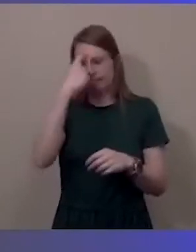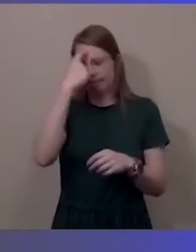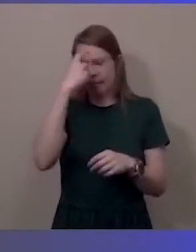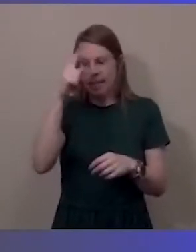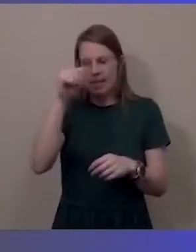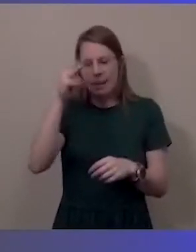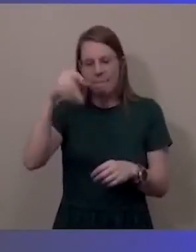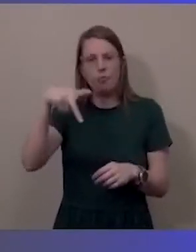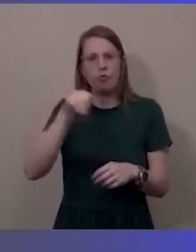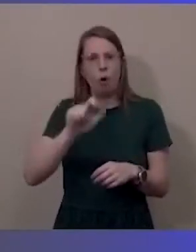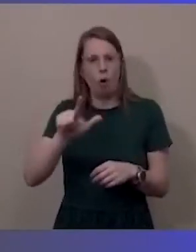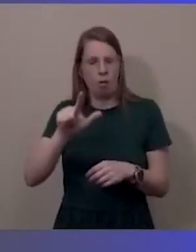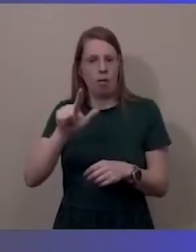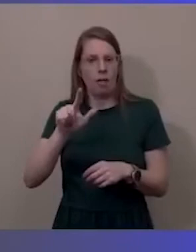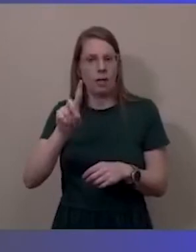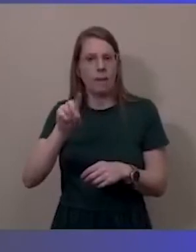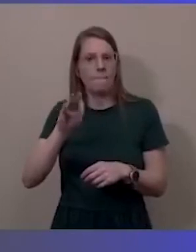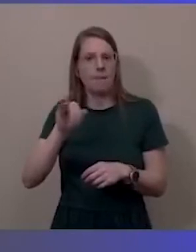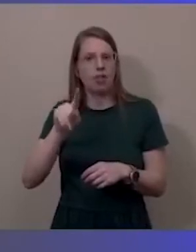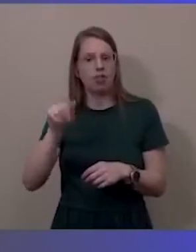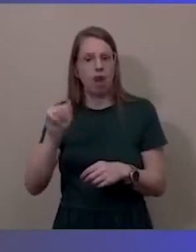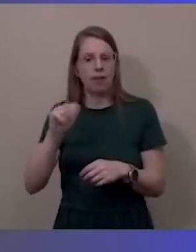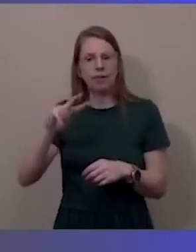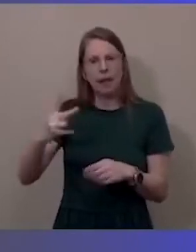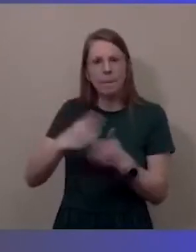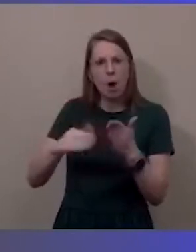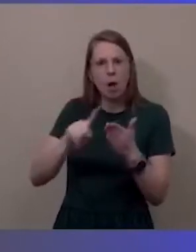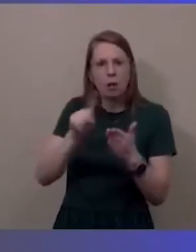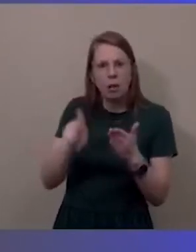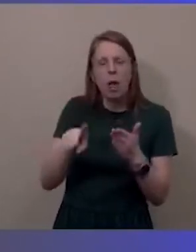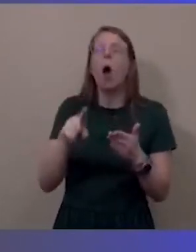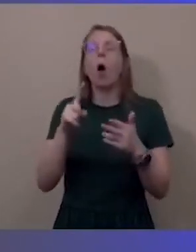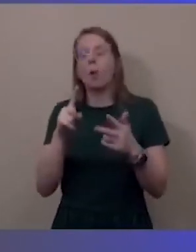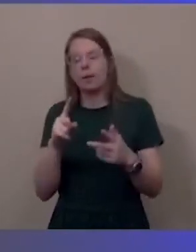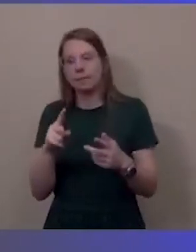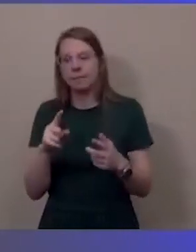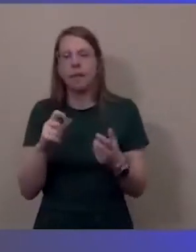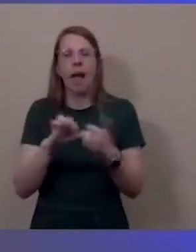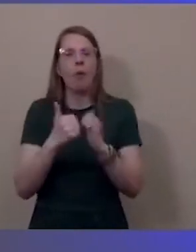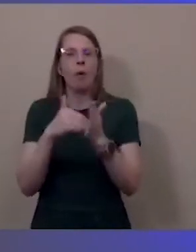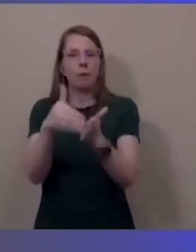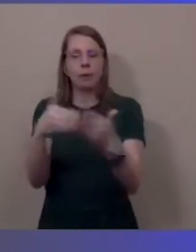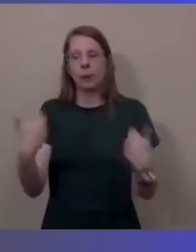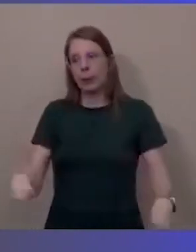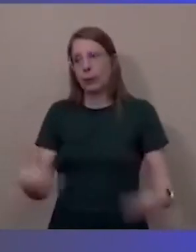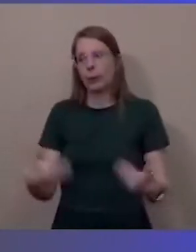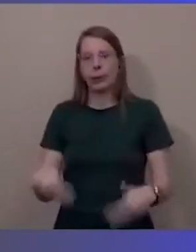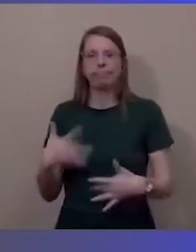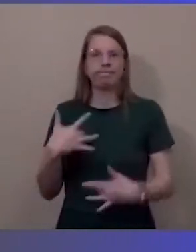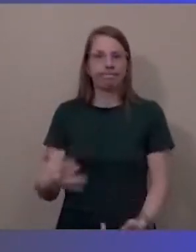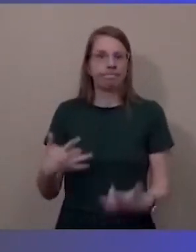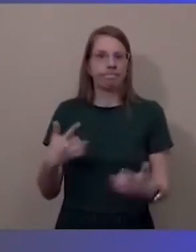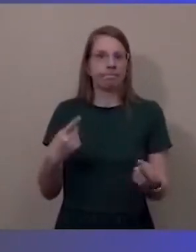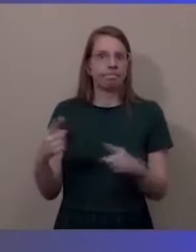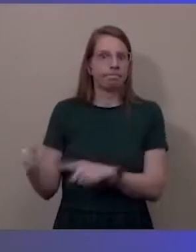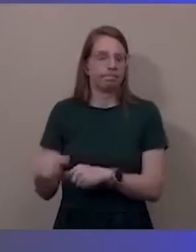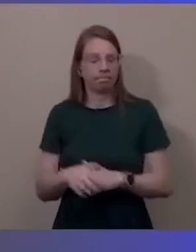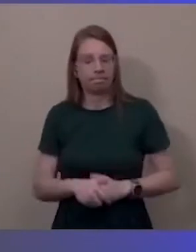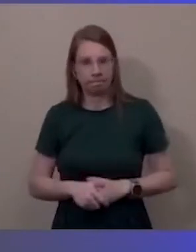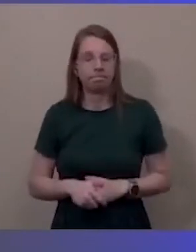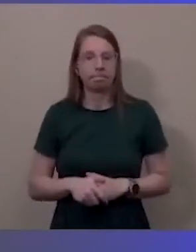cause of dementia. And then the second part of the question, I've already What forgot. is the prevalence? Prevalence, How much? It's incredibly common, way too